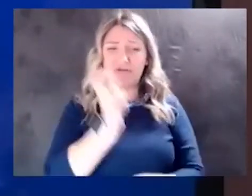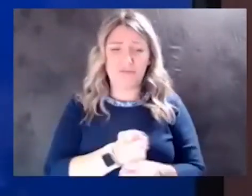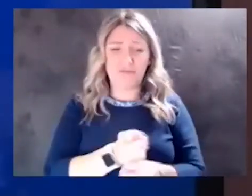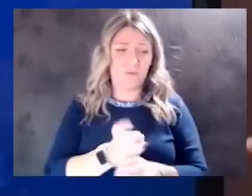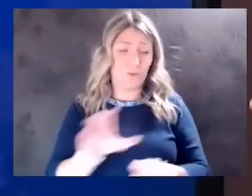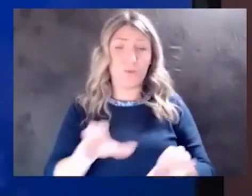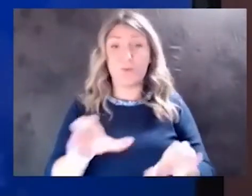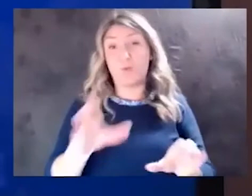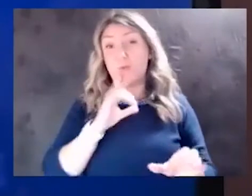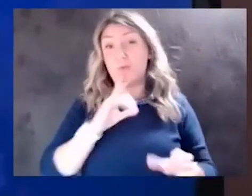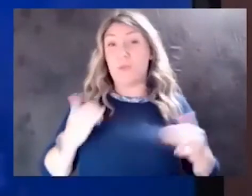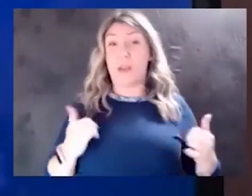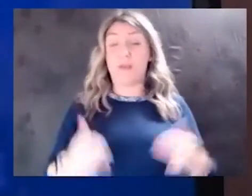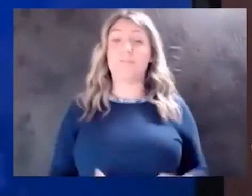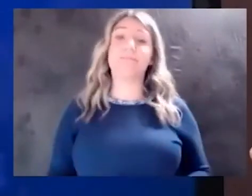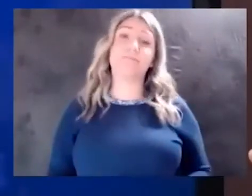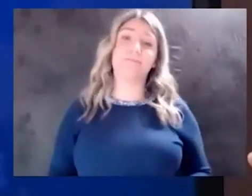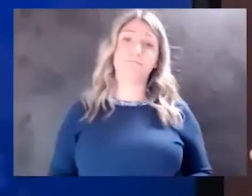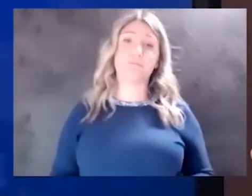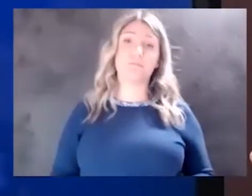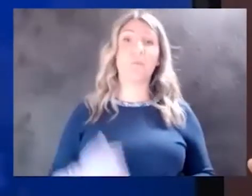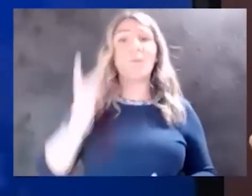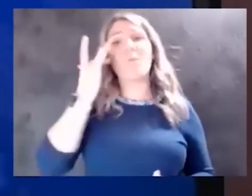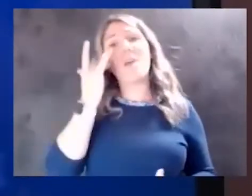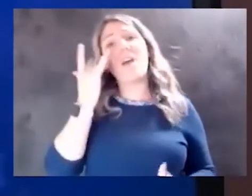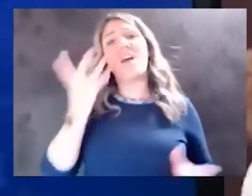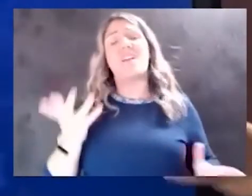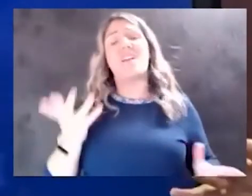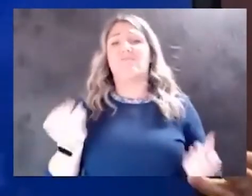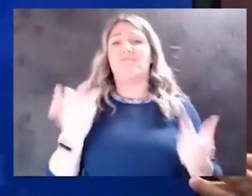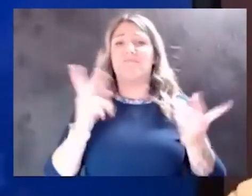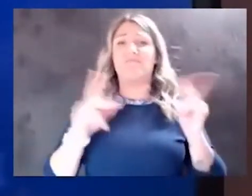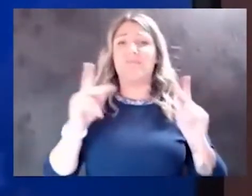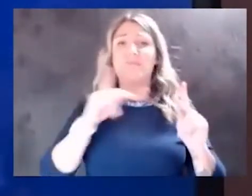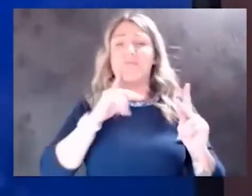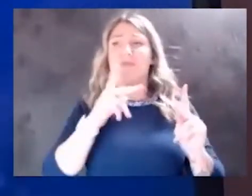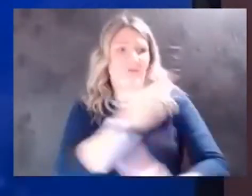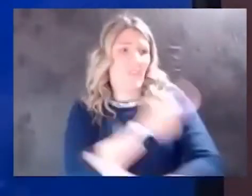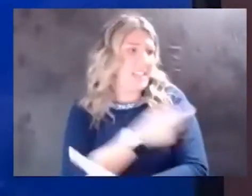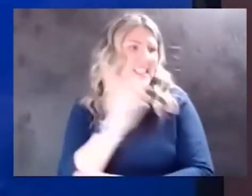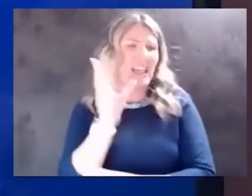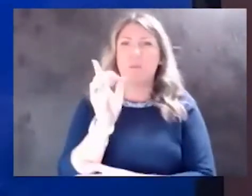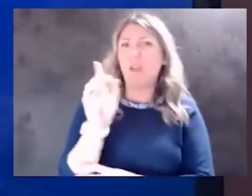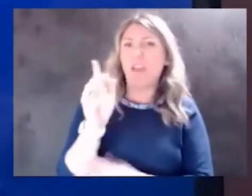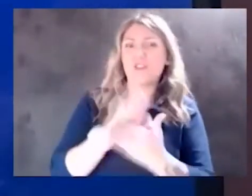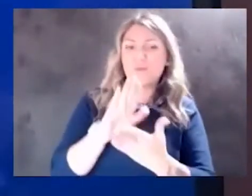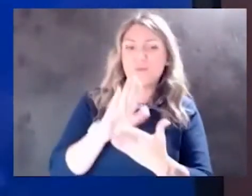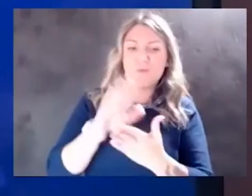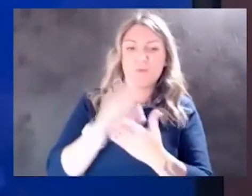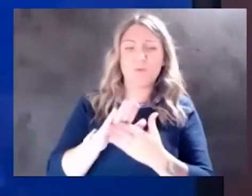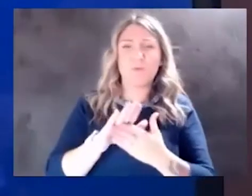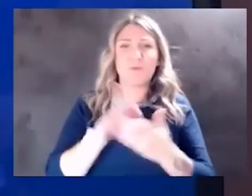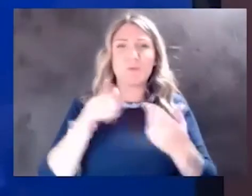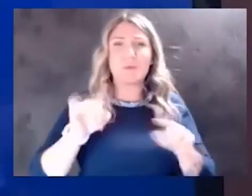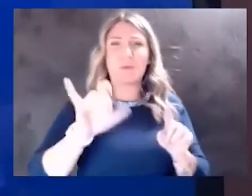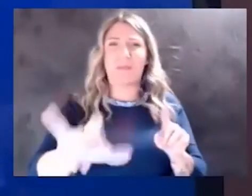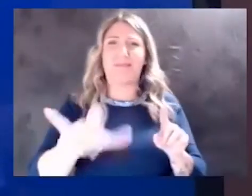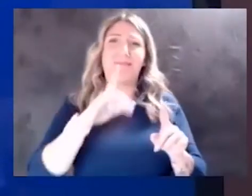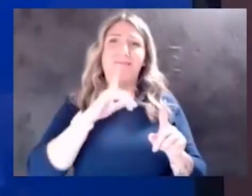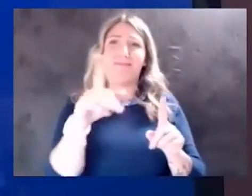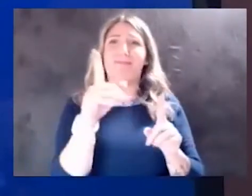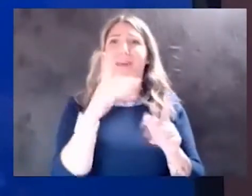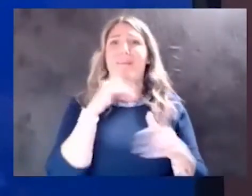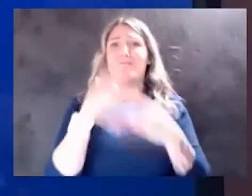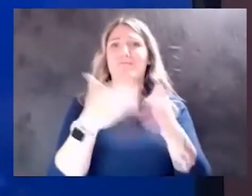age, just because of the number of people who have been vaccinated and where schools are in that journey. I would also say I